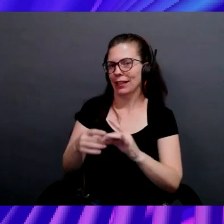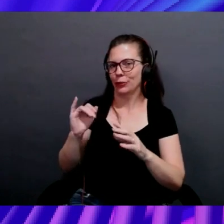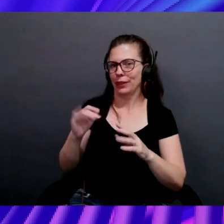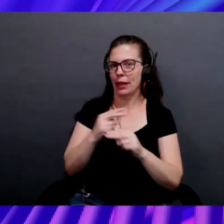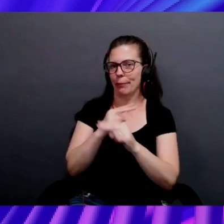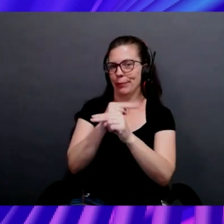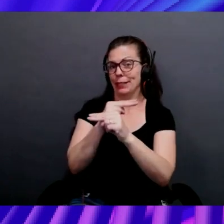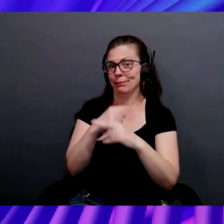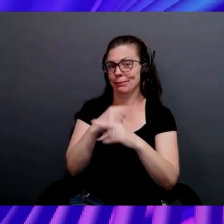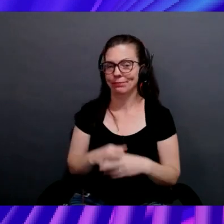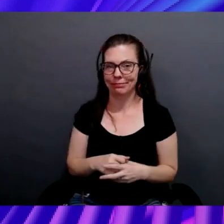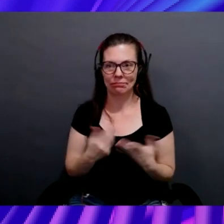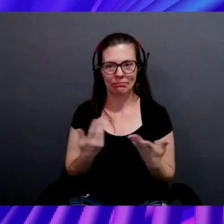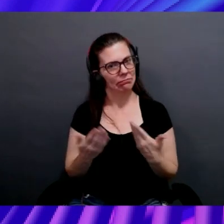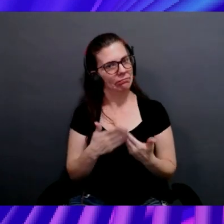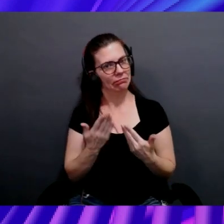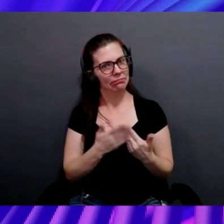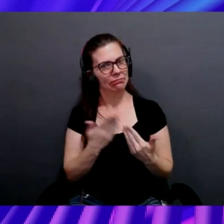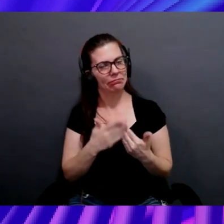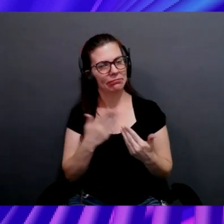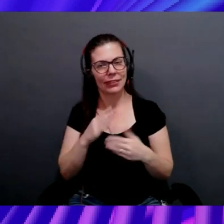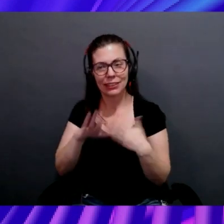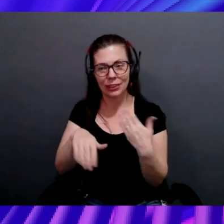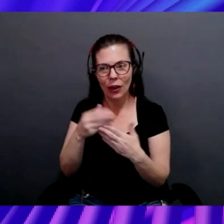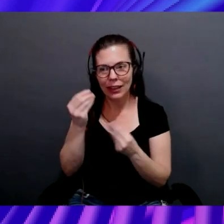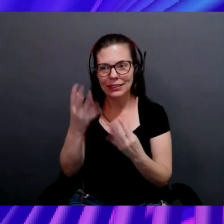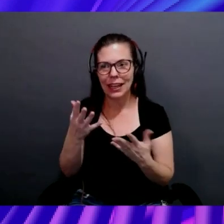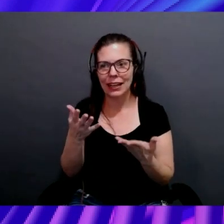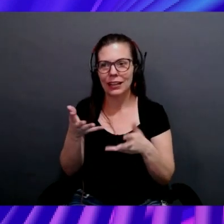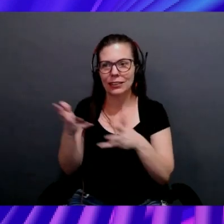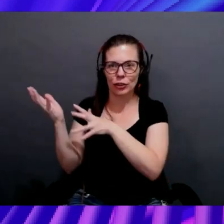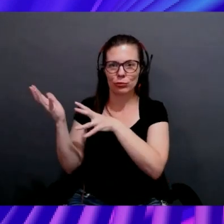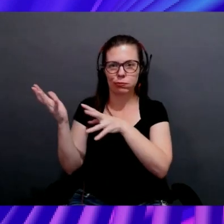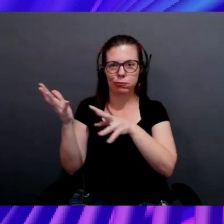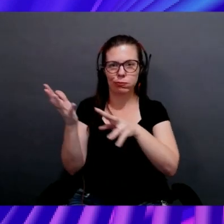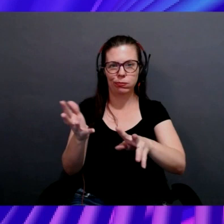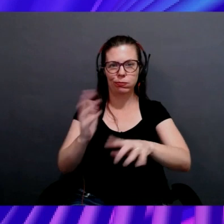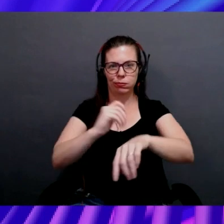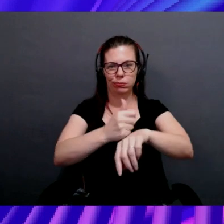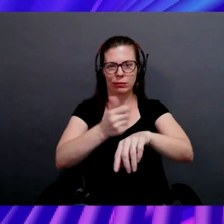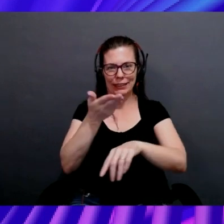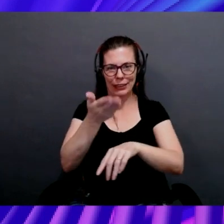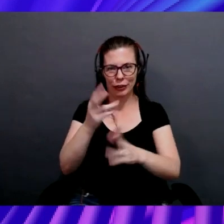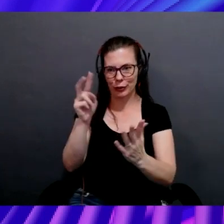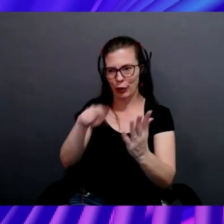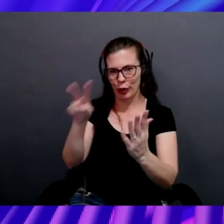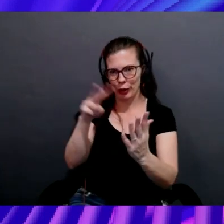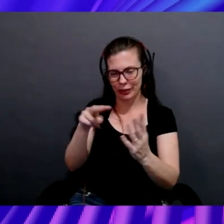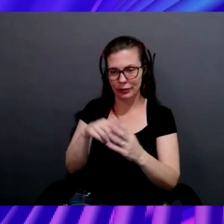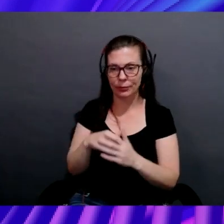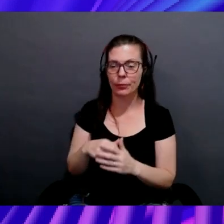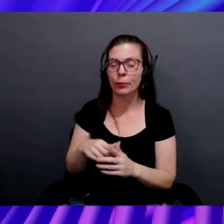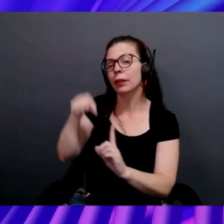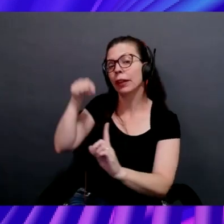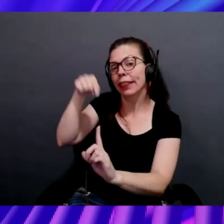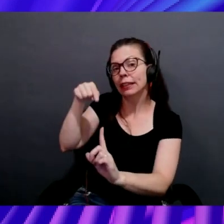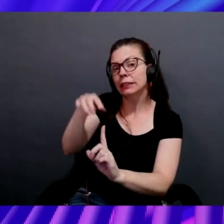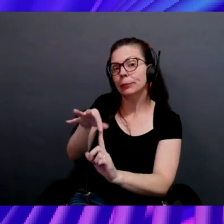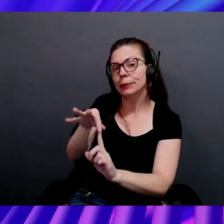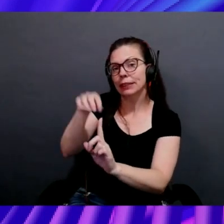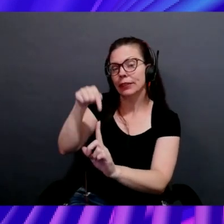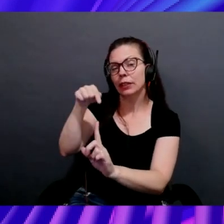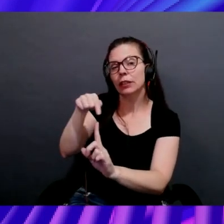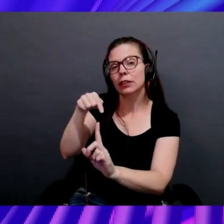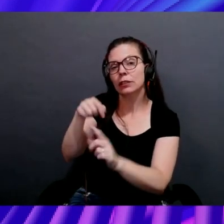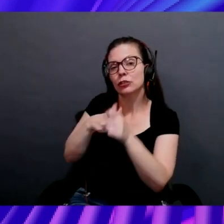So very convenient. I've got all this data just pouring in here. This particular trace is actually composed